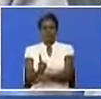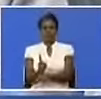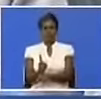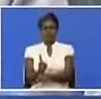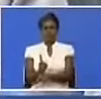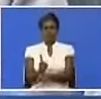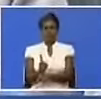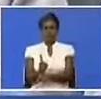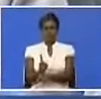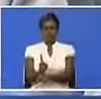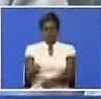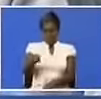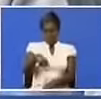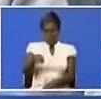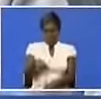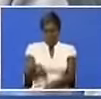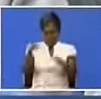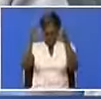alafu kiongee, alafu